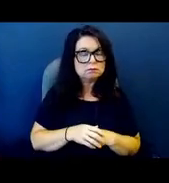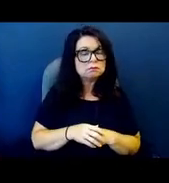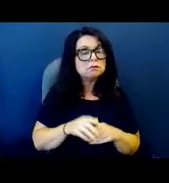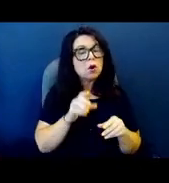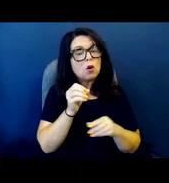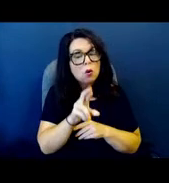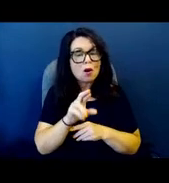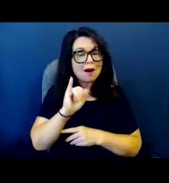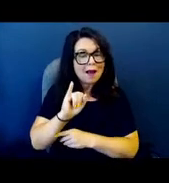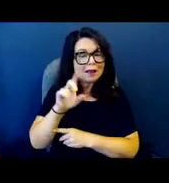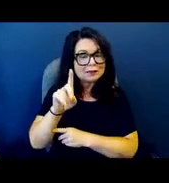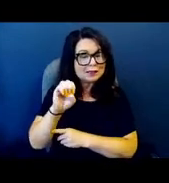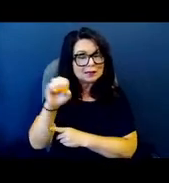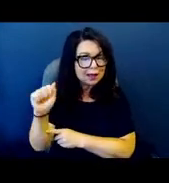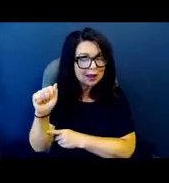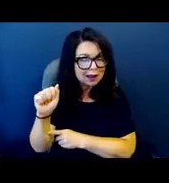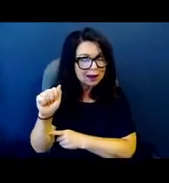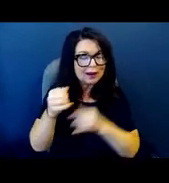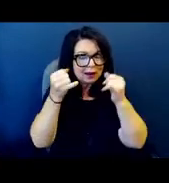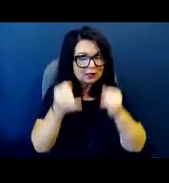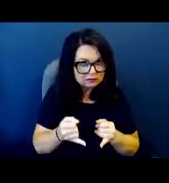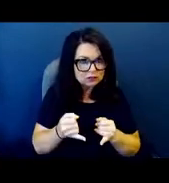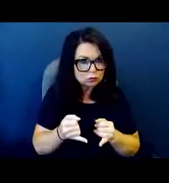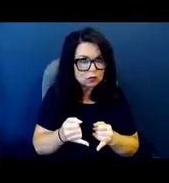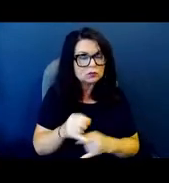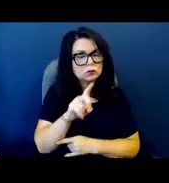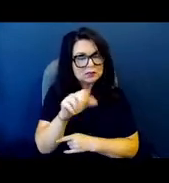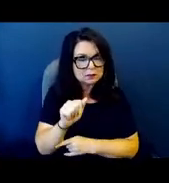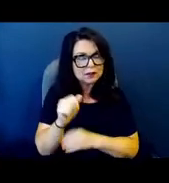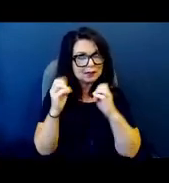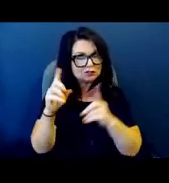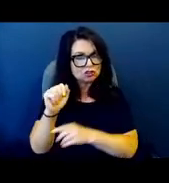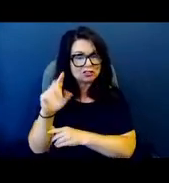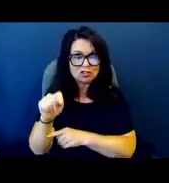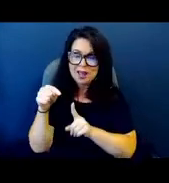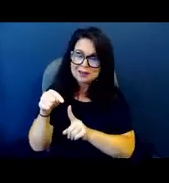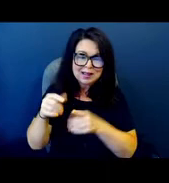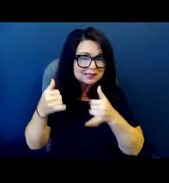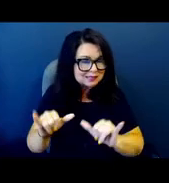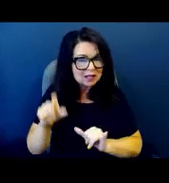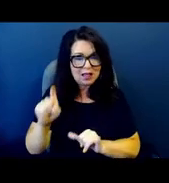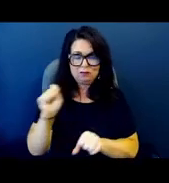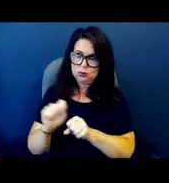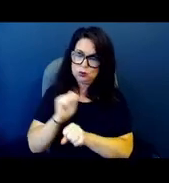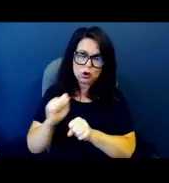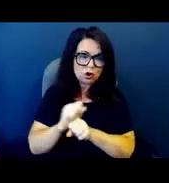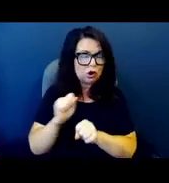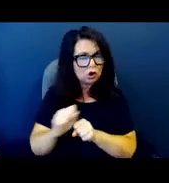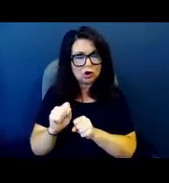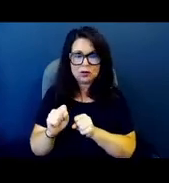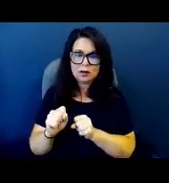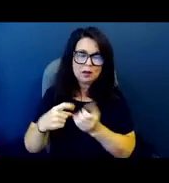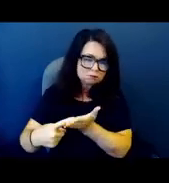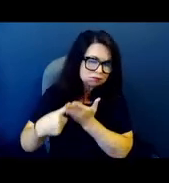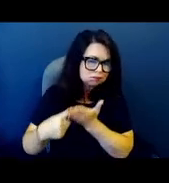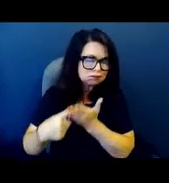Disabilities Education Act. Like, we have to still work really hard in educational settings and professional settings